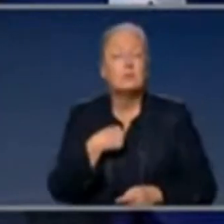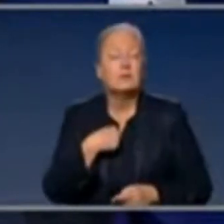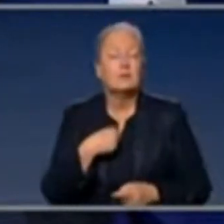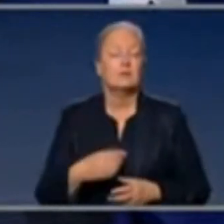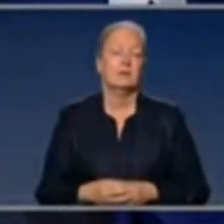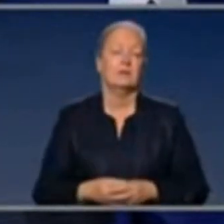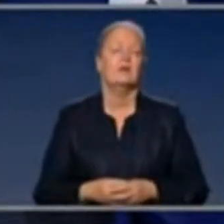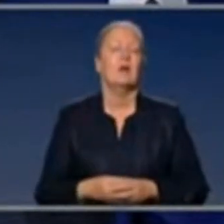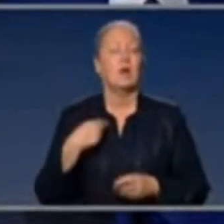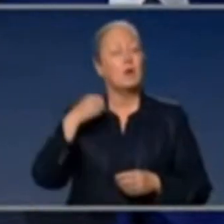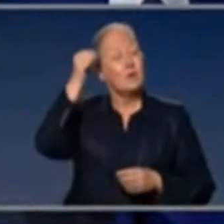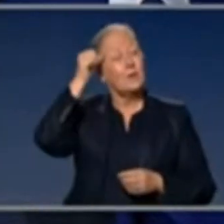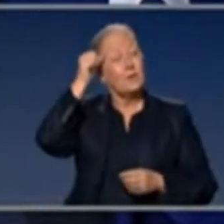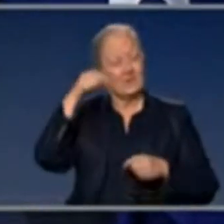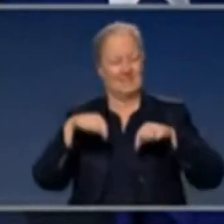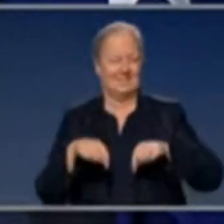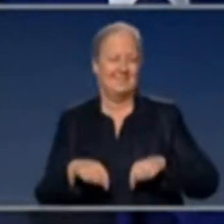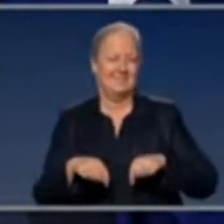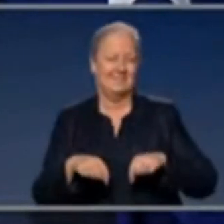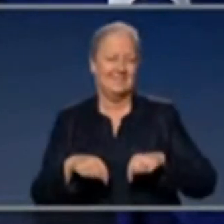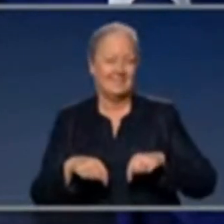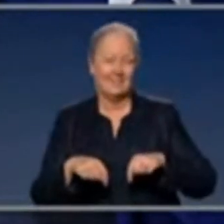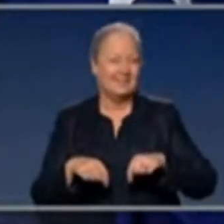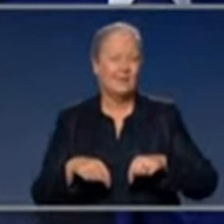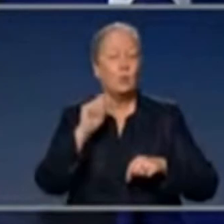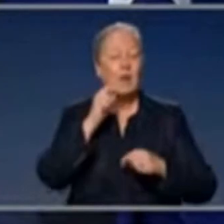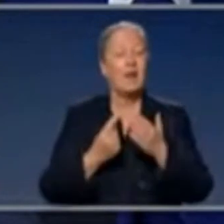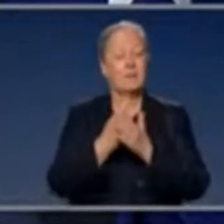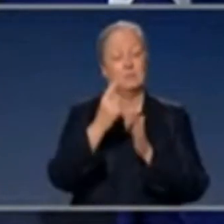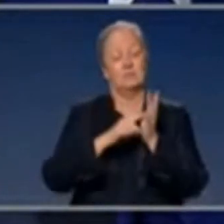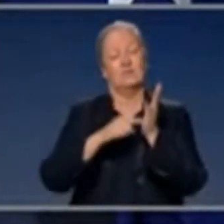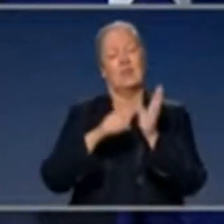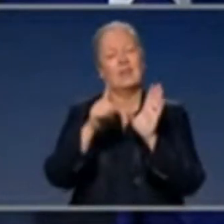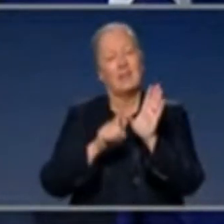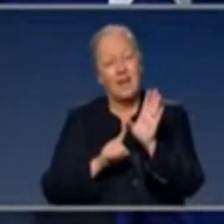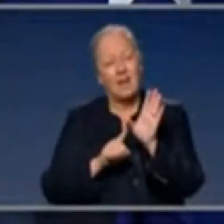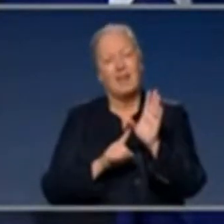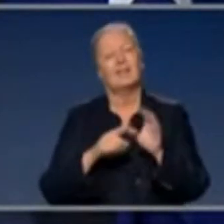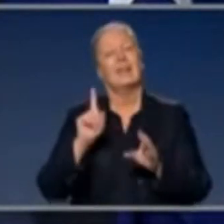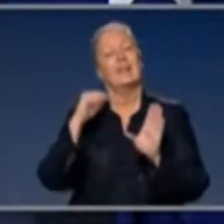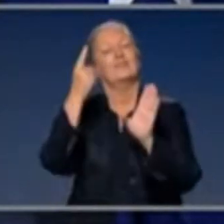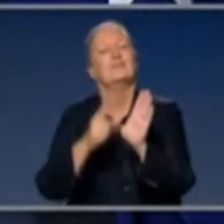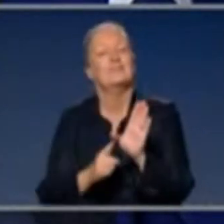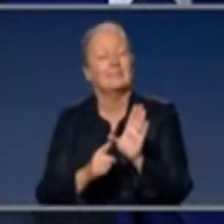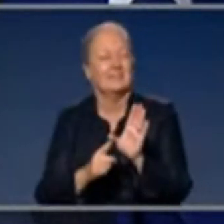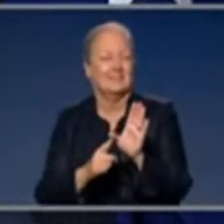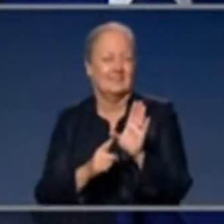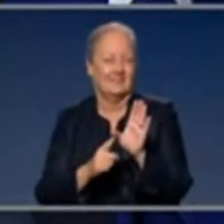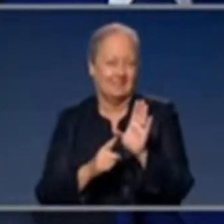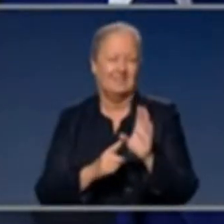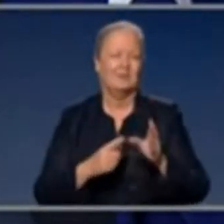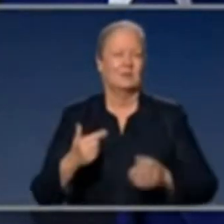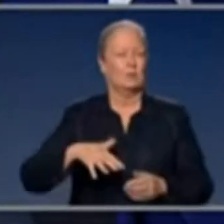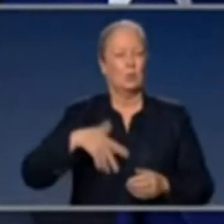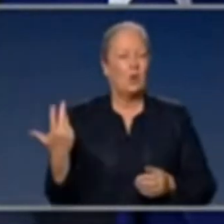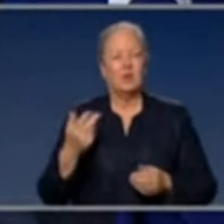But I also note that this doesn't come into effect until July of next year. So I don't think there's any undue haste that is needed